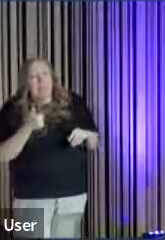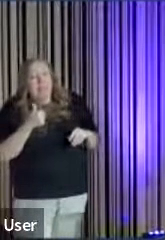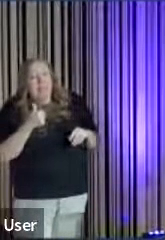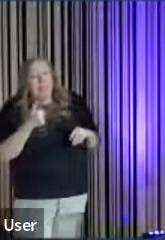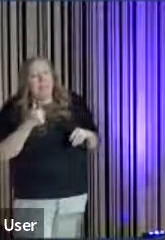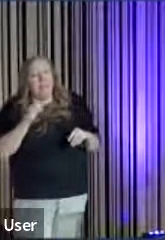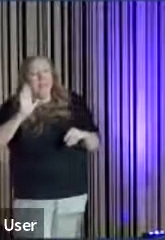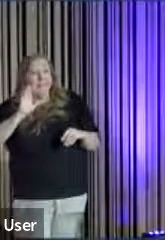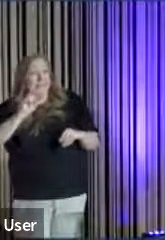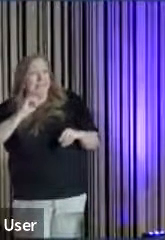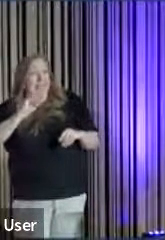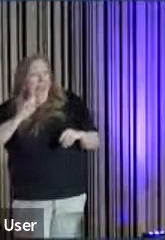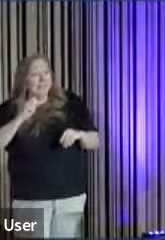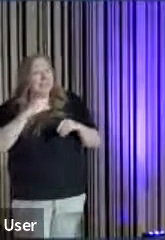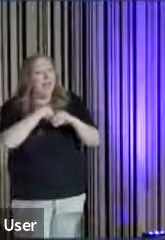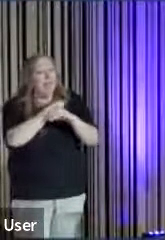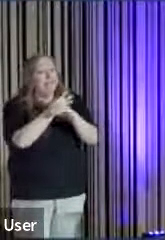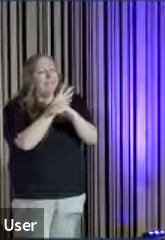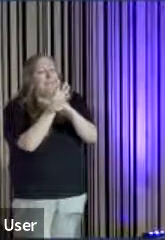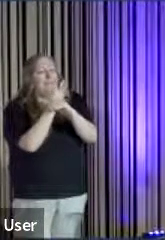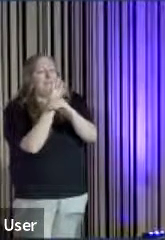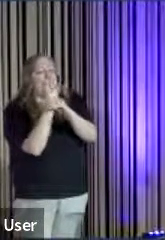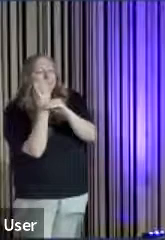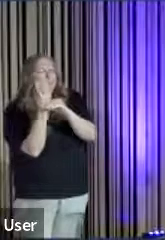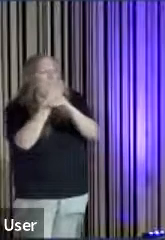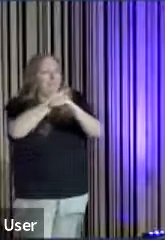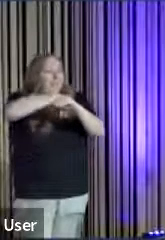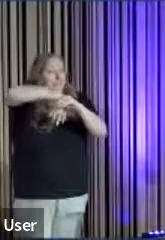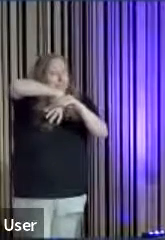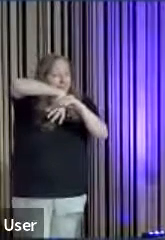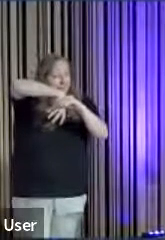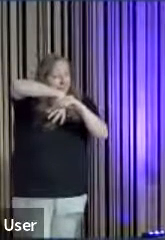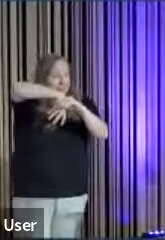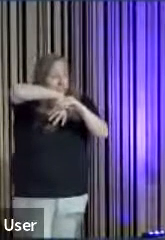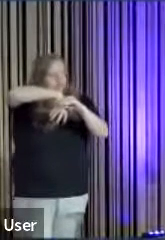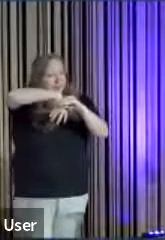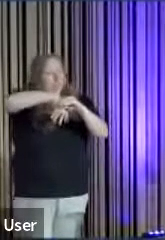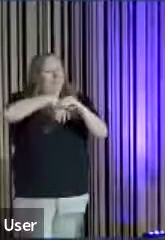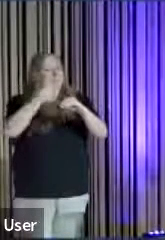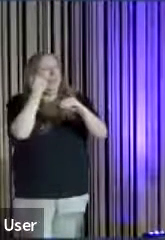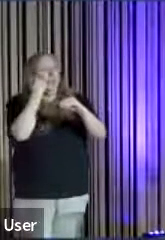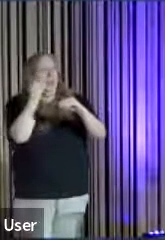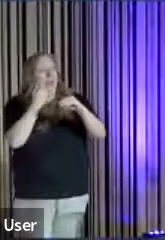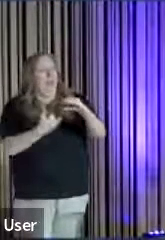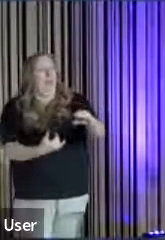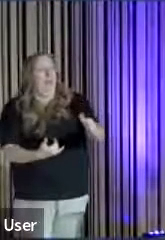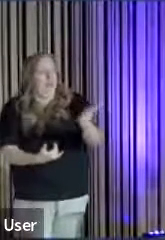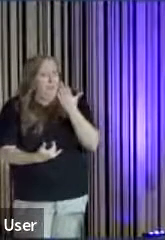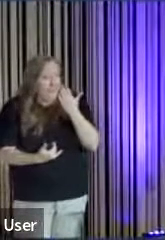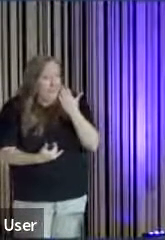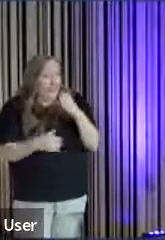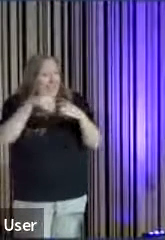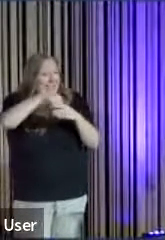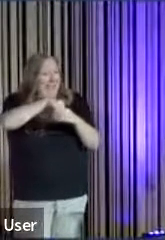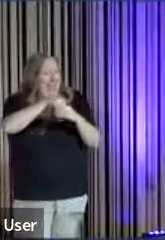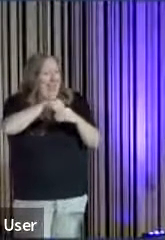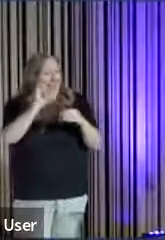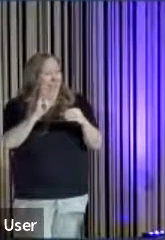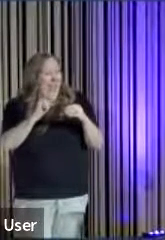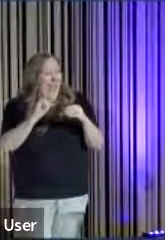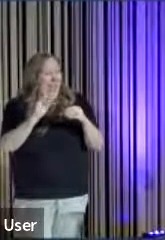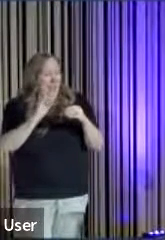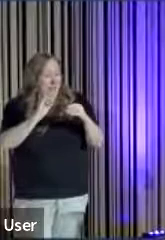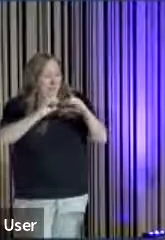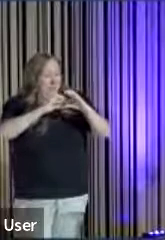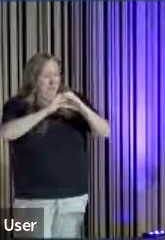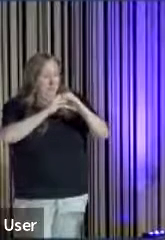hairs all around it, as you can see from the green image here. And if we look inside this ciliate organism, The little